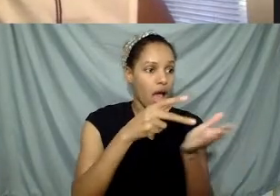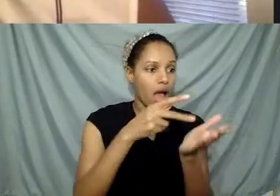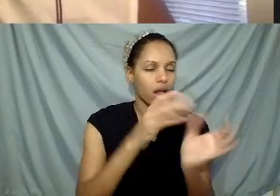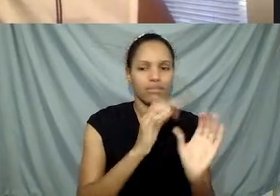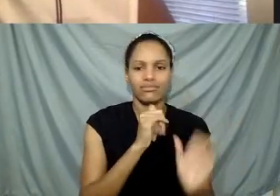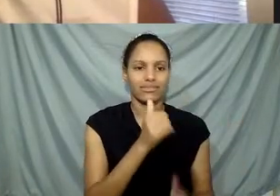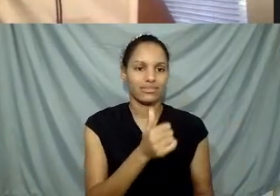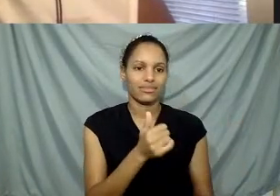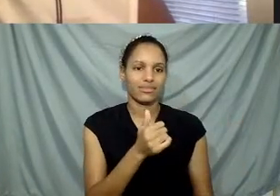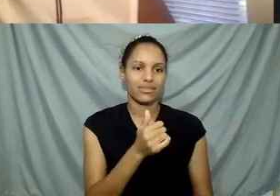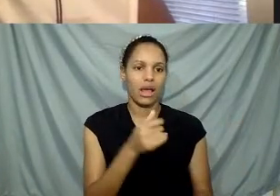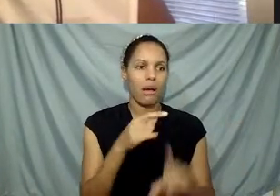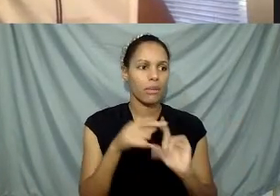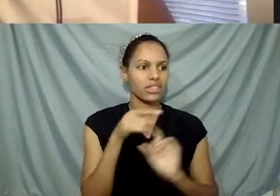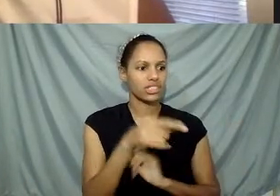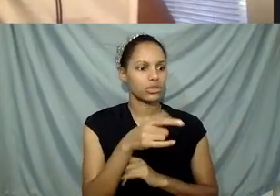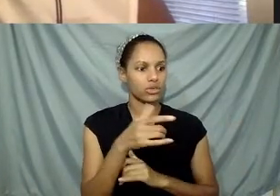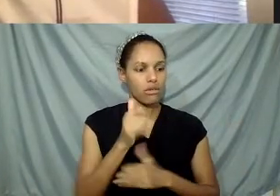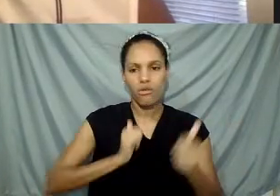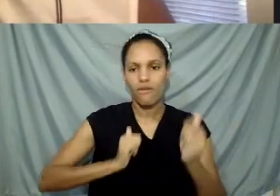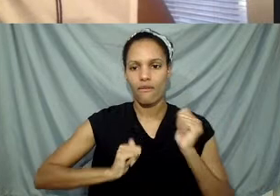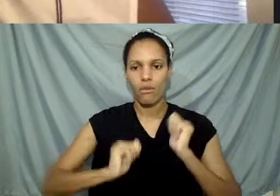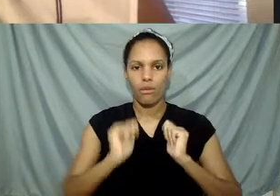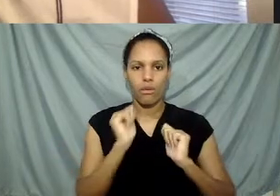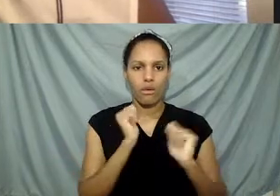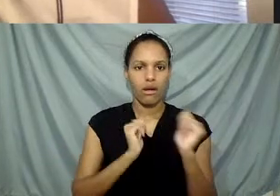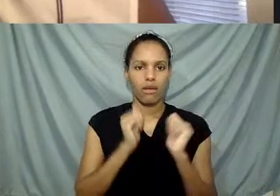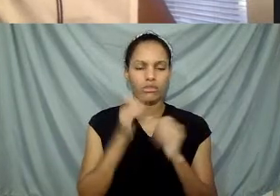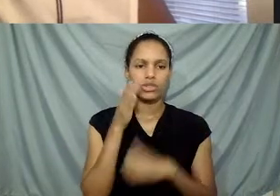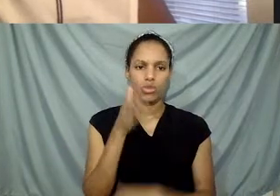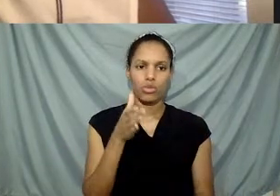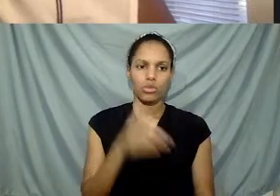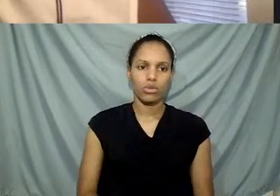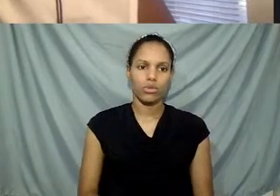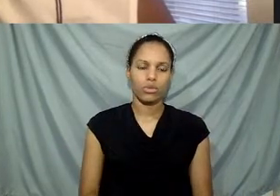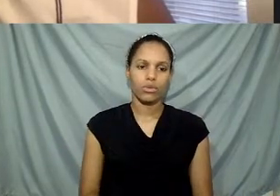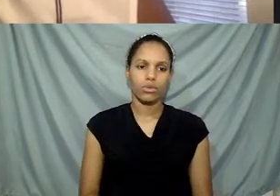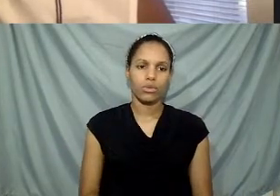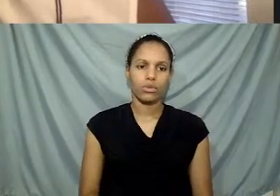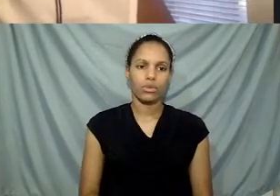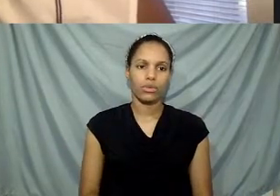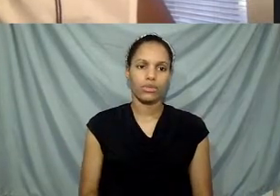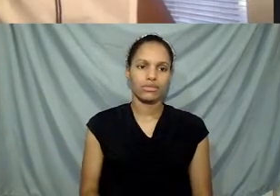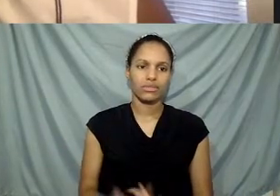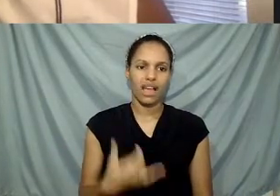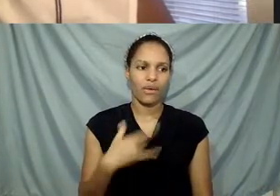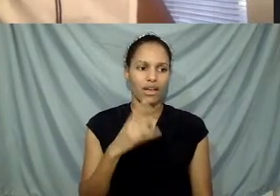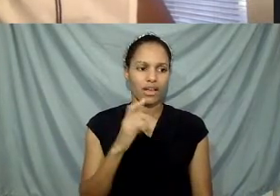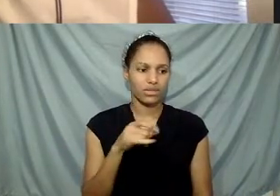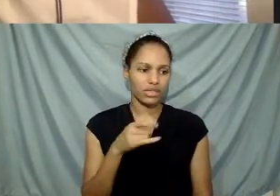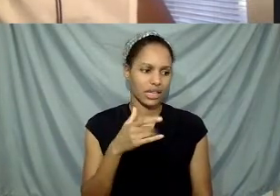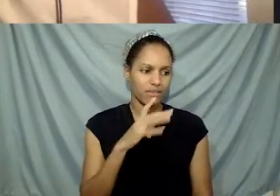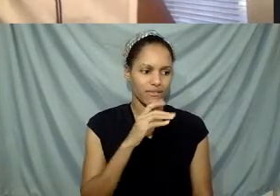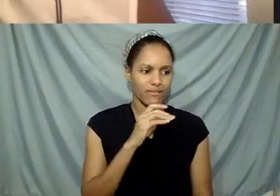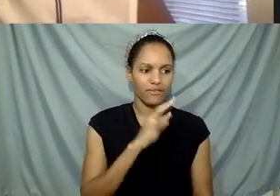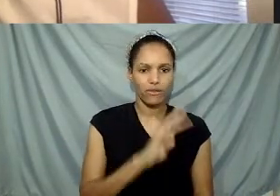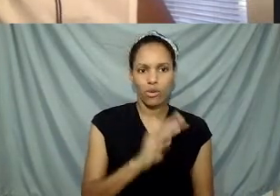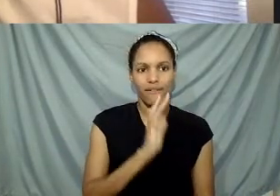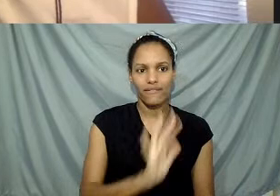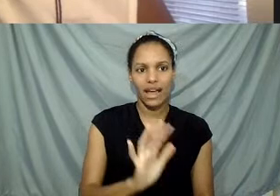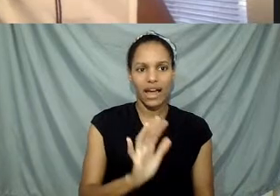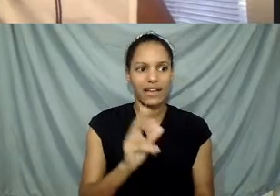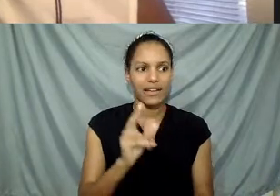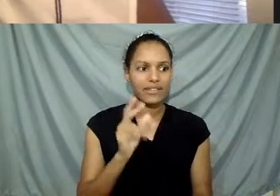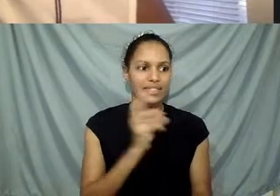But she would perform when I asked her to perform. You know, when I was like 4, 5, 6 years old, bouncing off the walls, and I